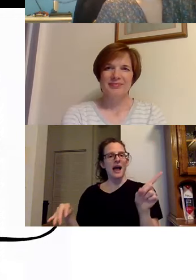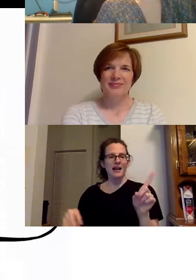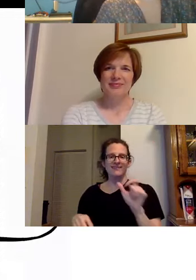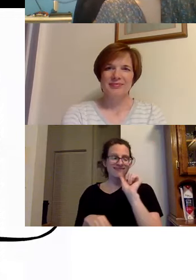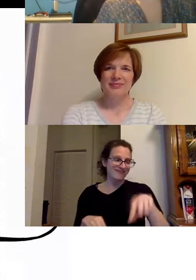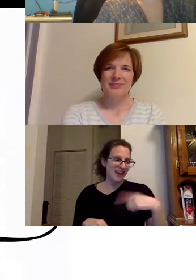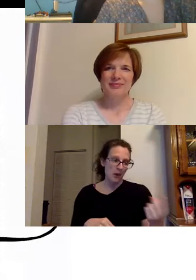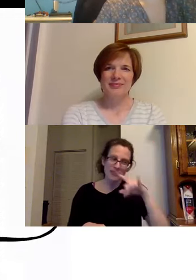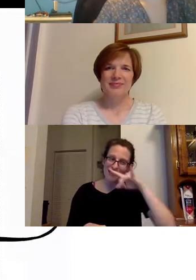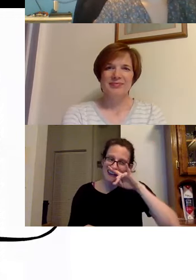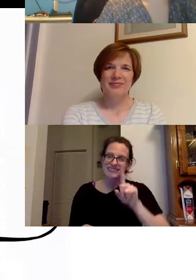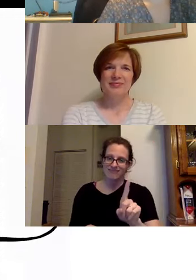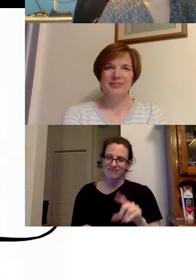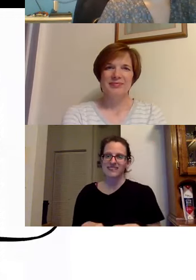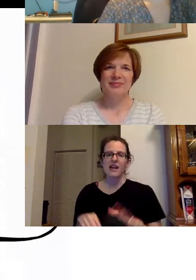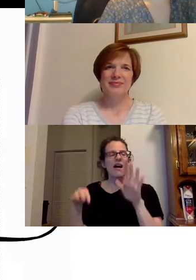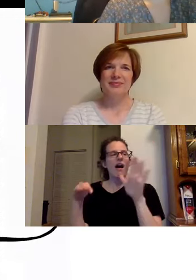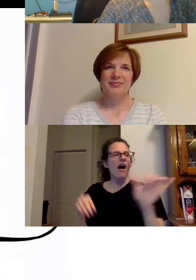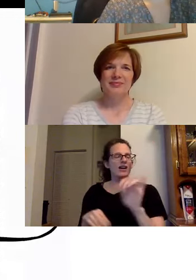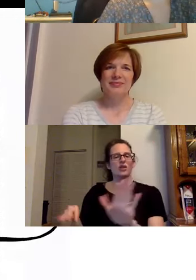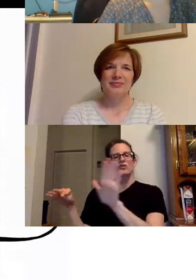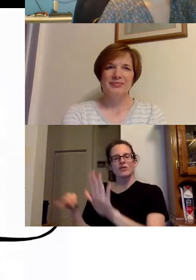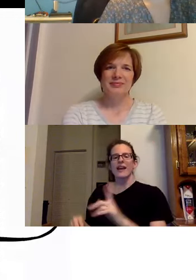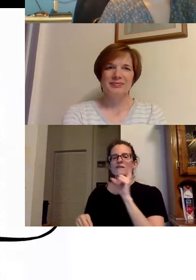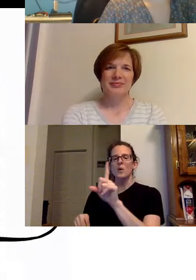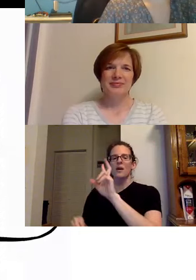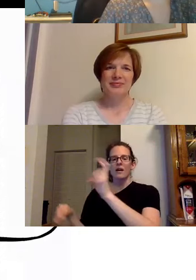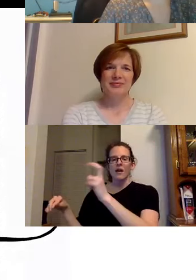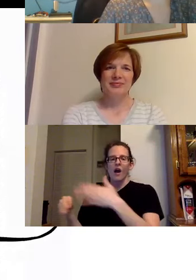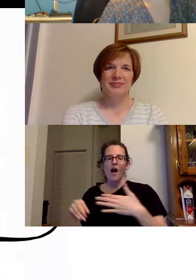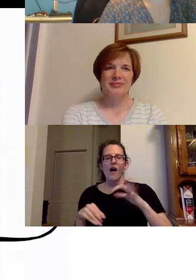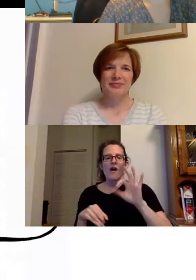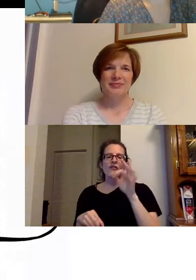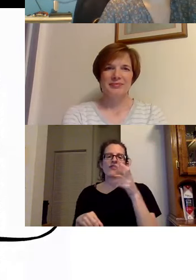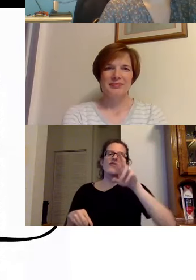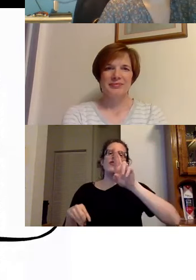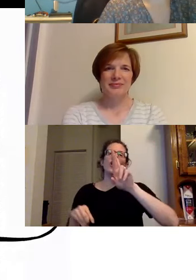that's not just your kids. It also is great for our fur babies too. The